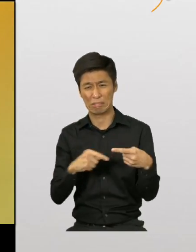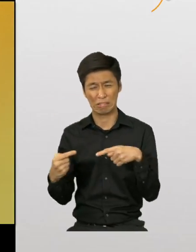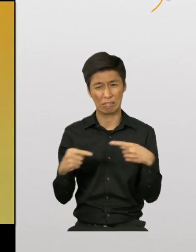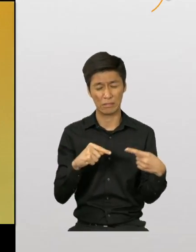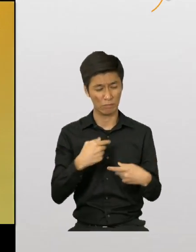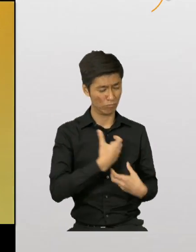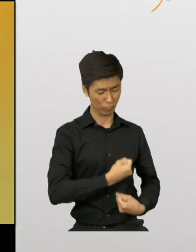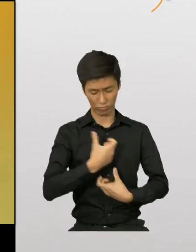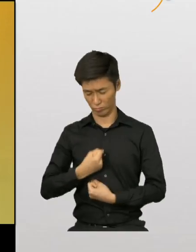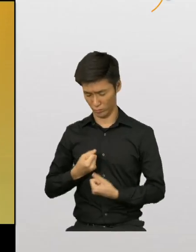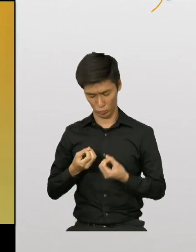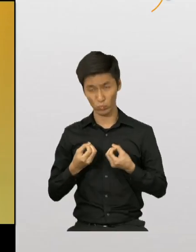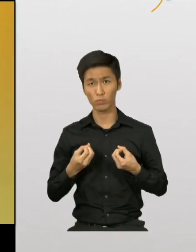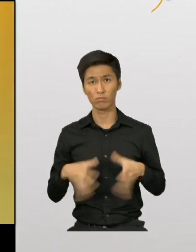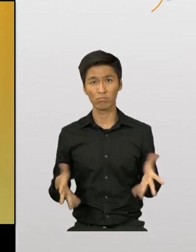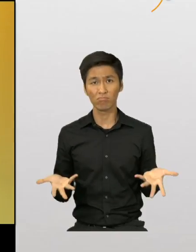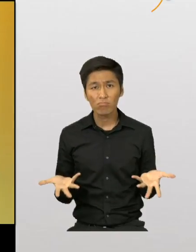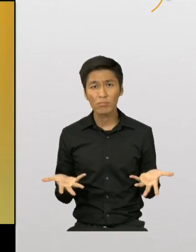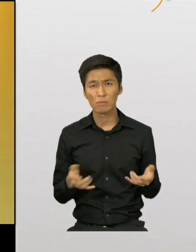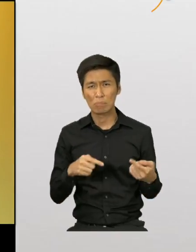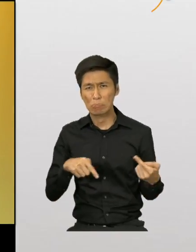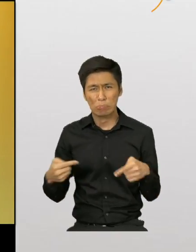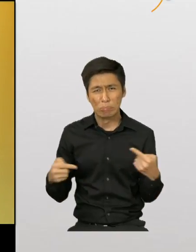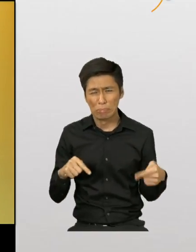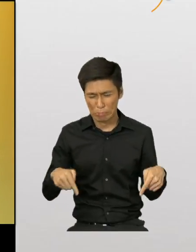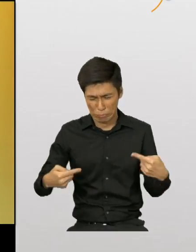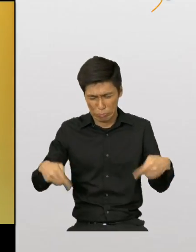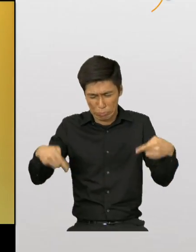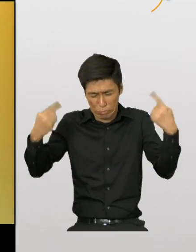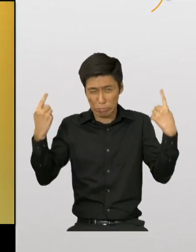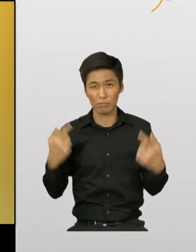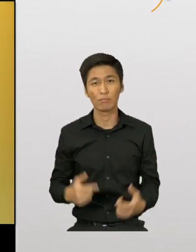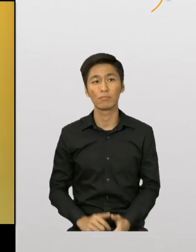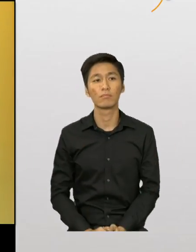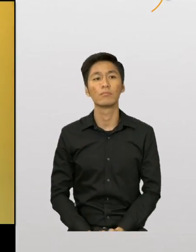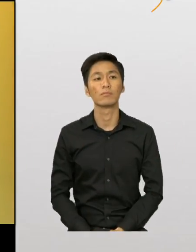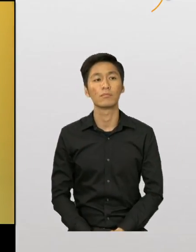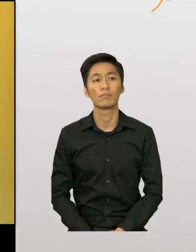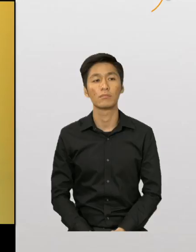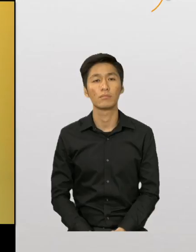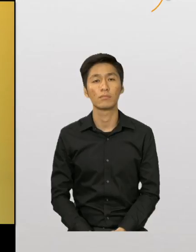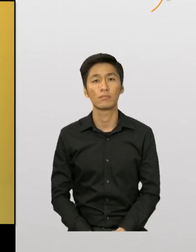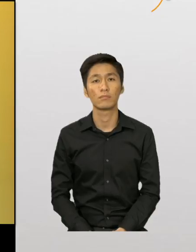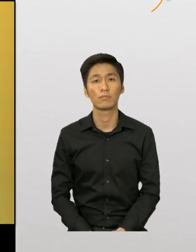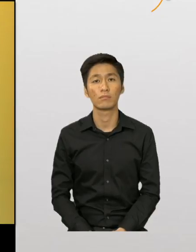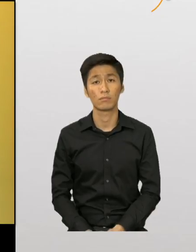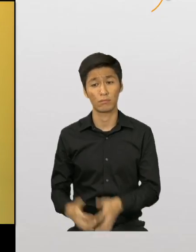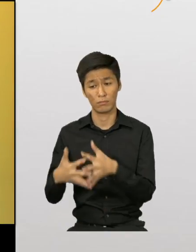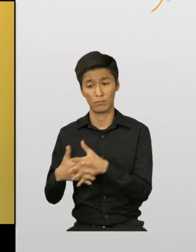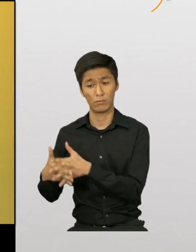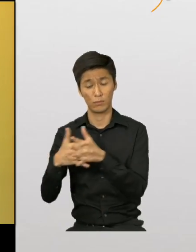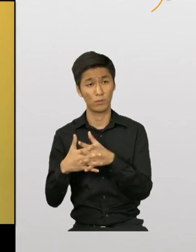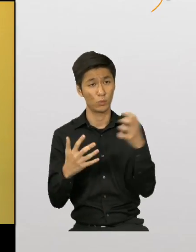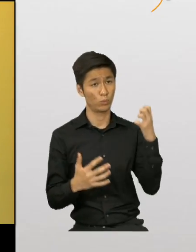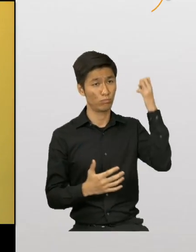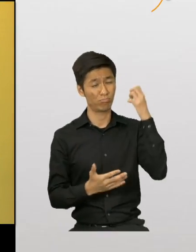between nations and sharpened tensions and rivalries between countries. The US and Europeans have